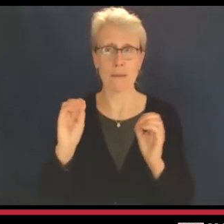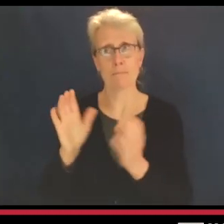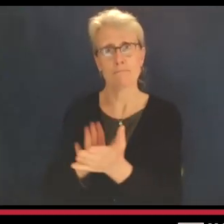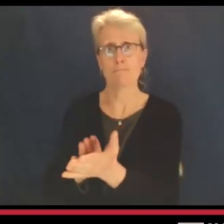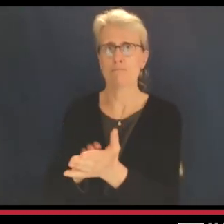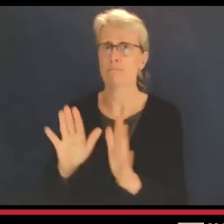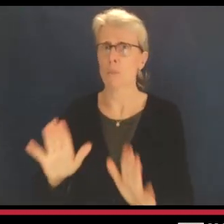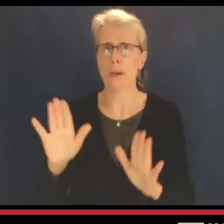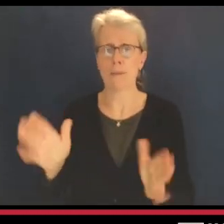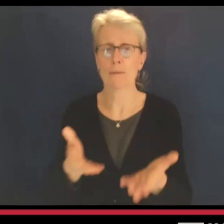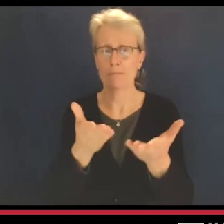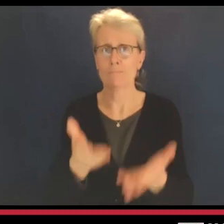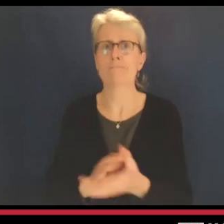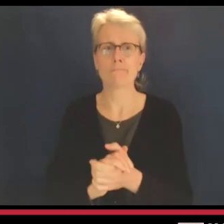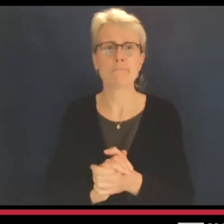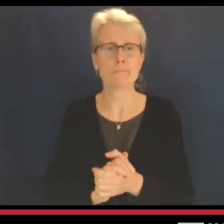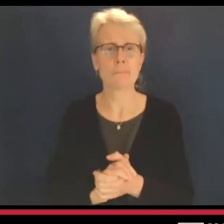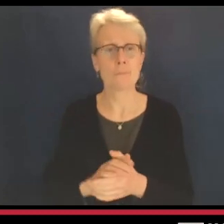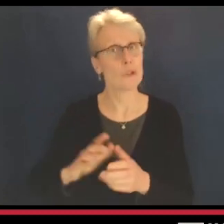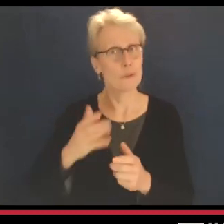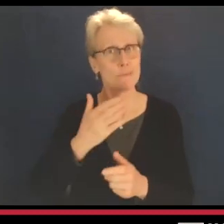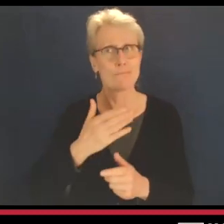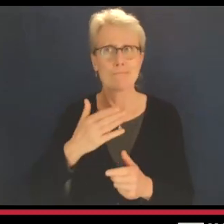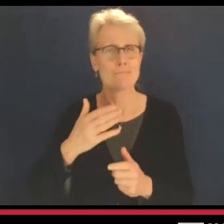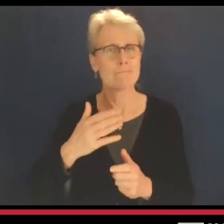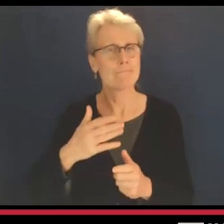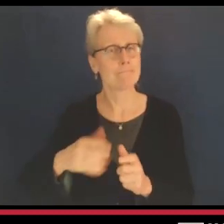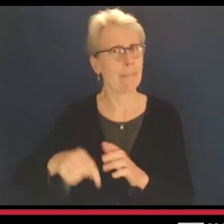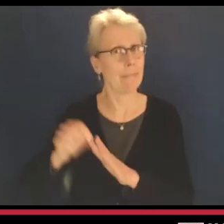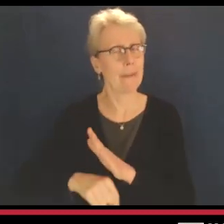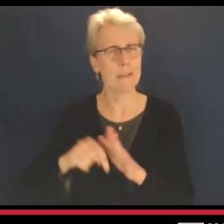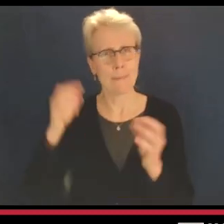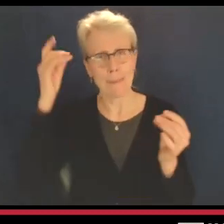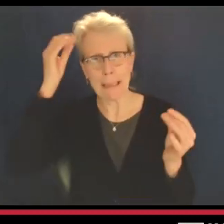really reflects a lot of digging and thinking that she has done.